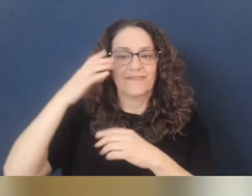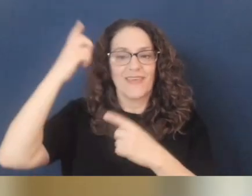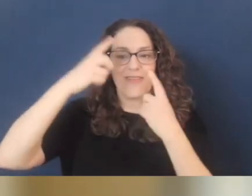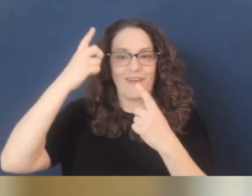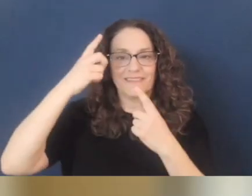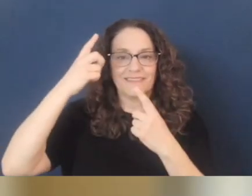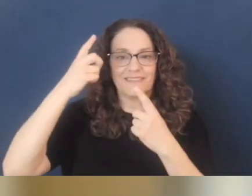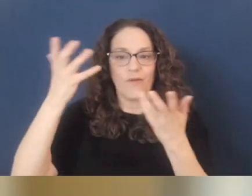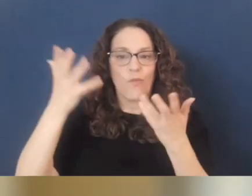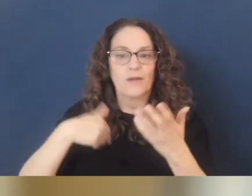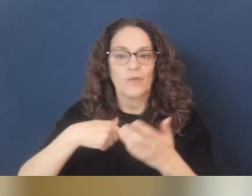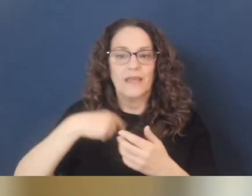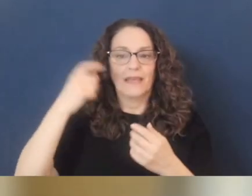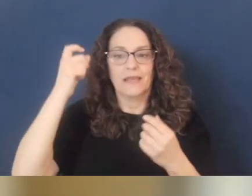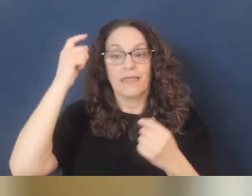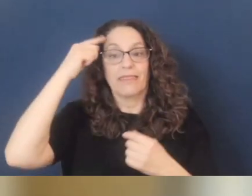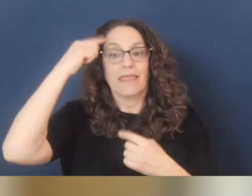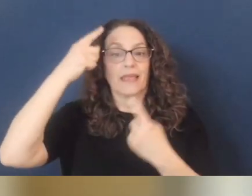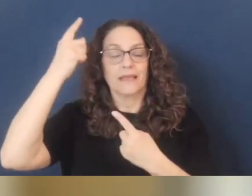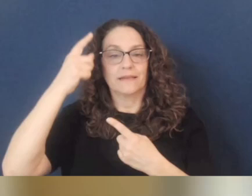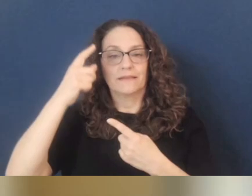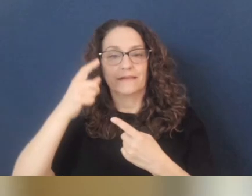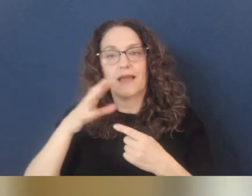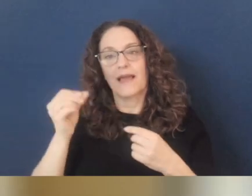and how thoughts predominate.